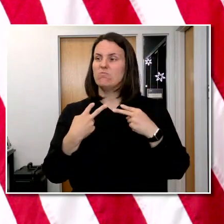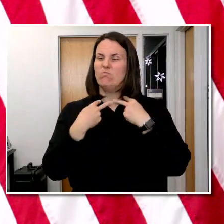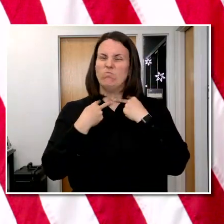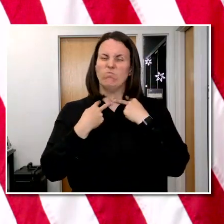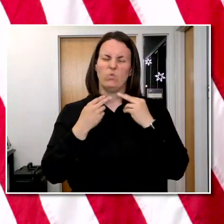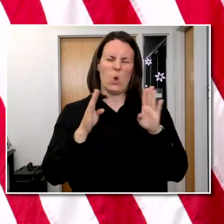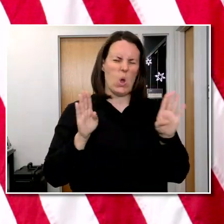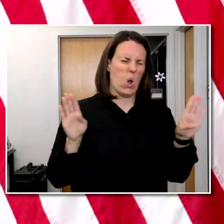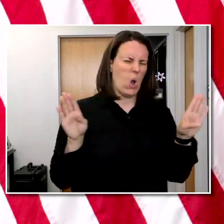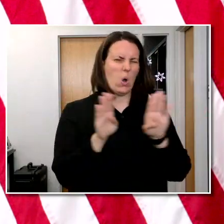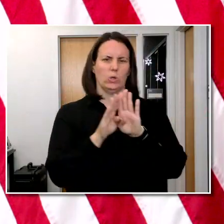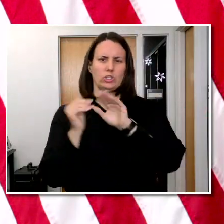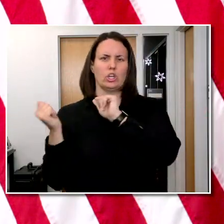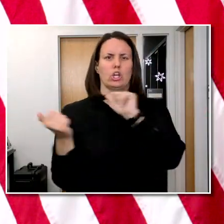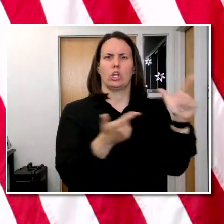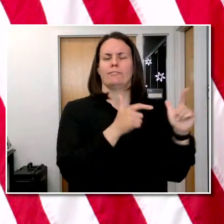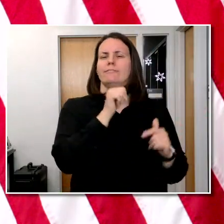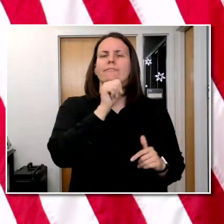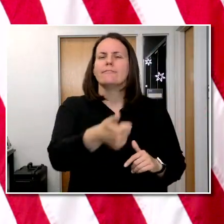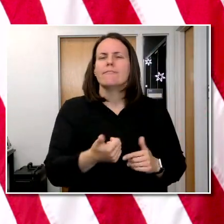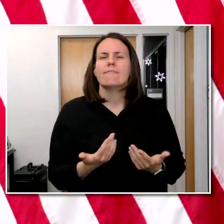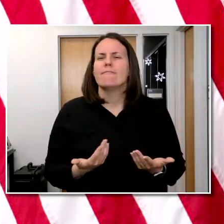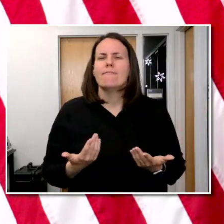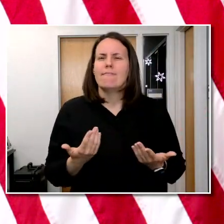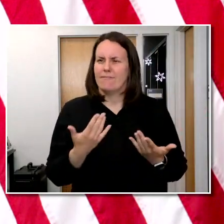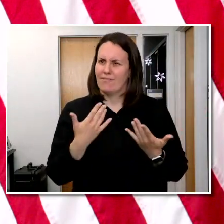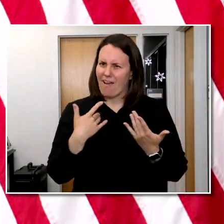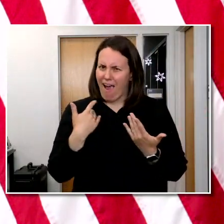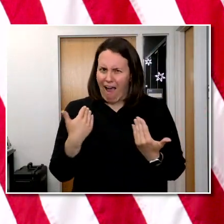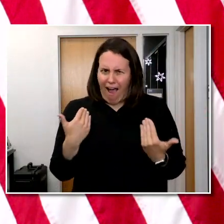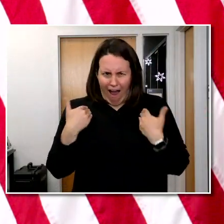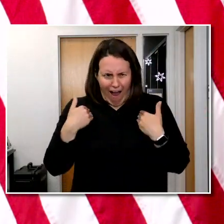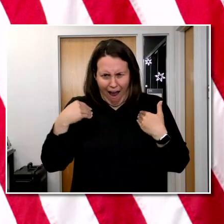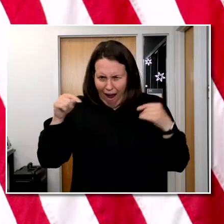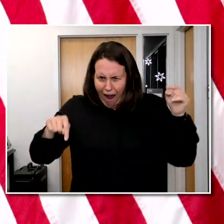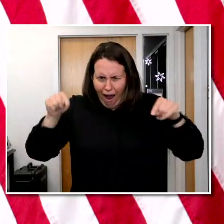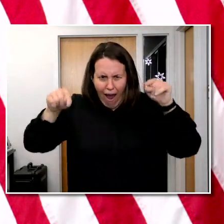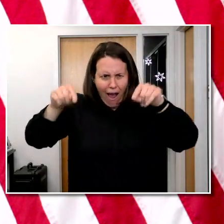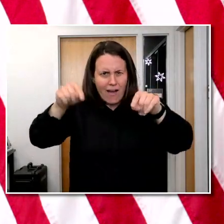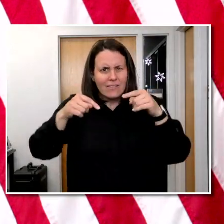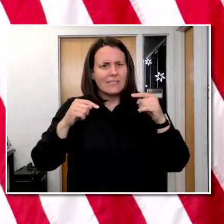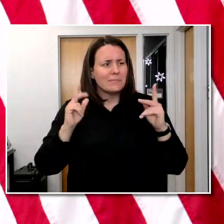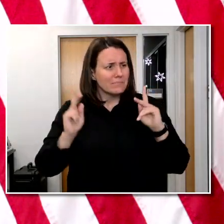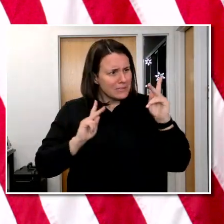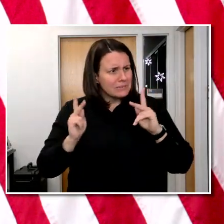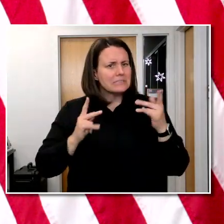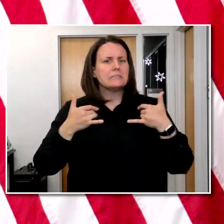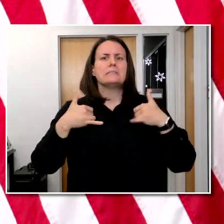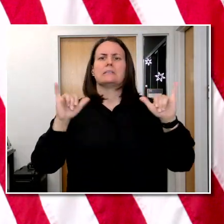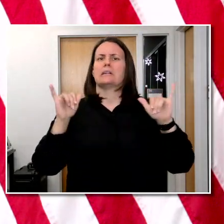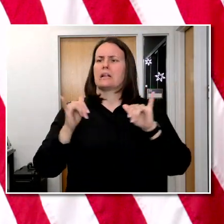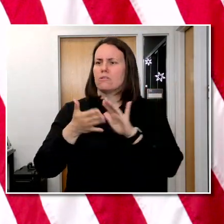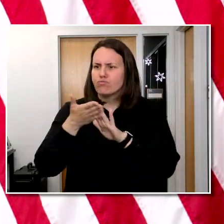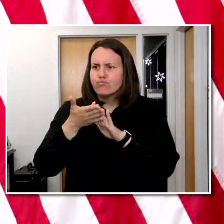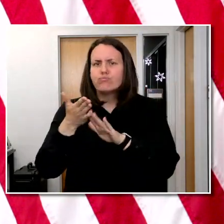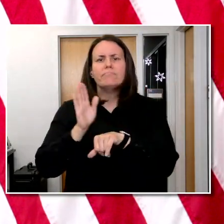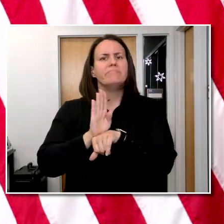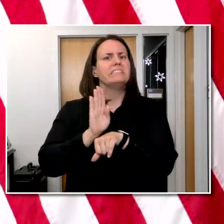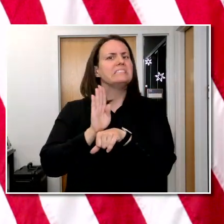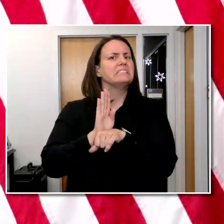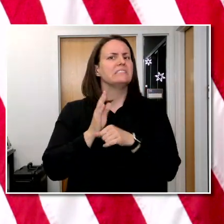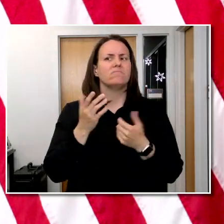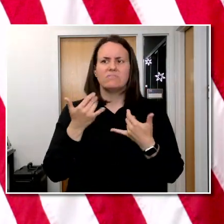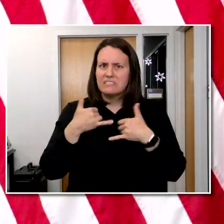daily living are still happening in our state. And that was the balance that was struck with that order in order to